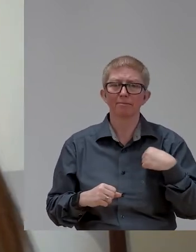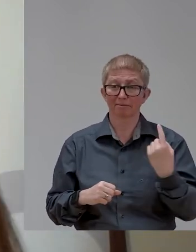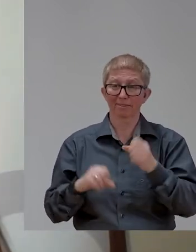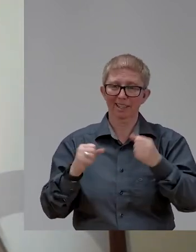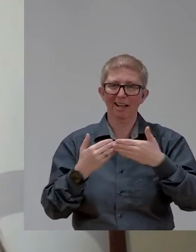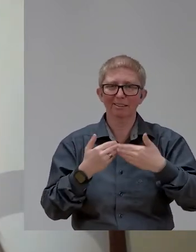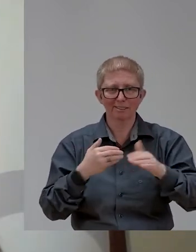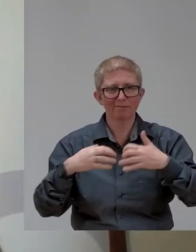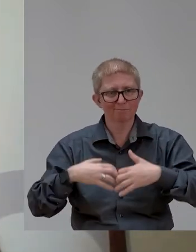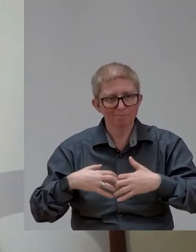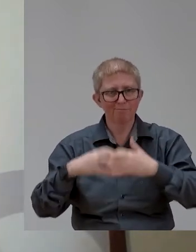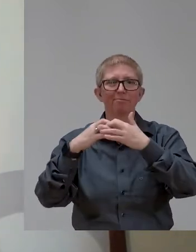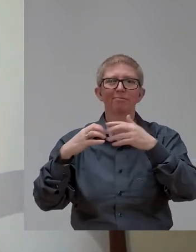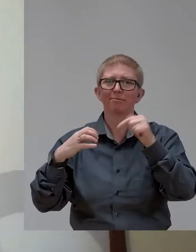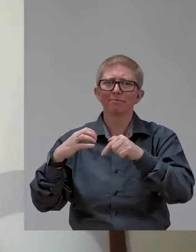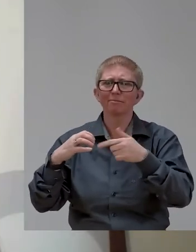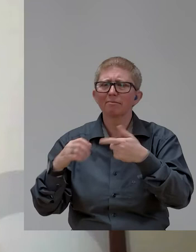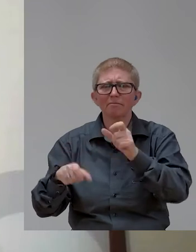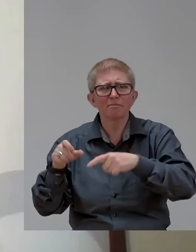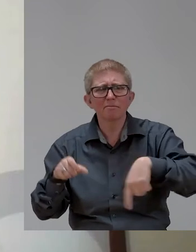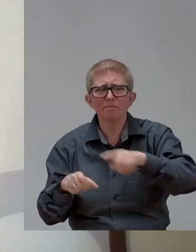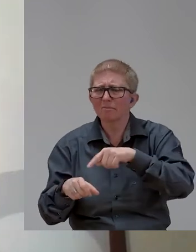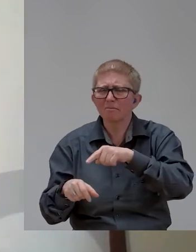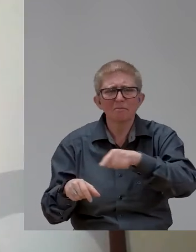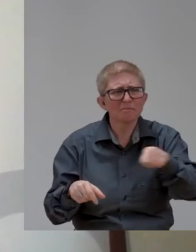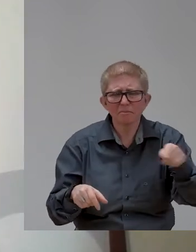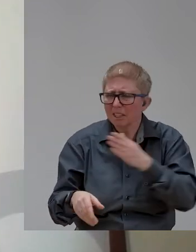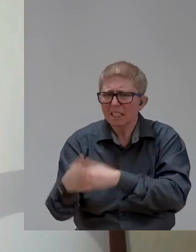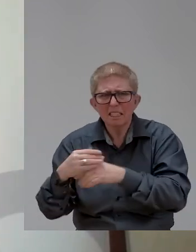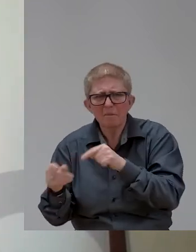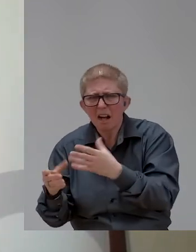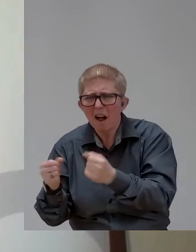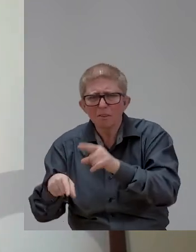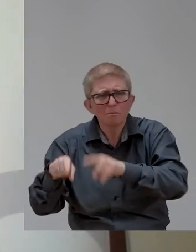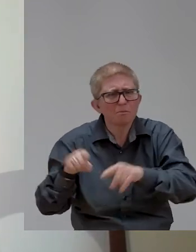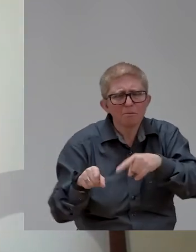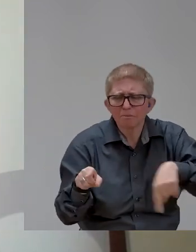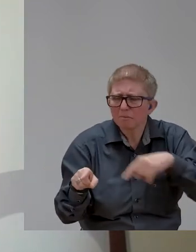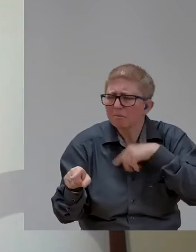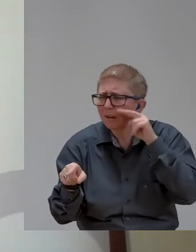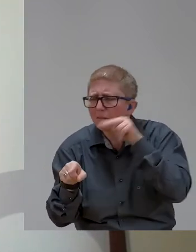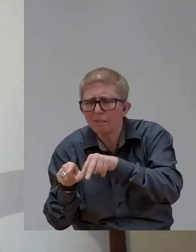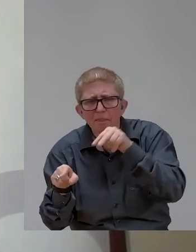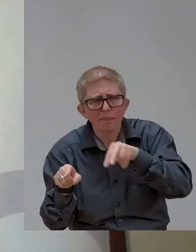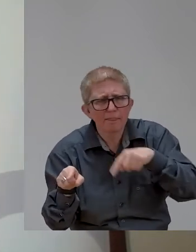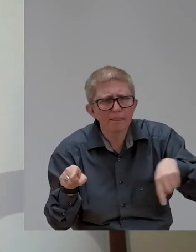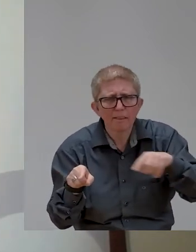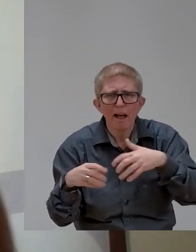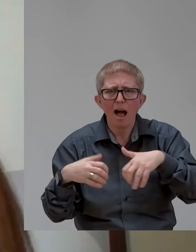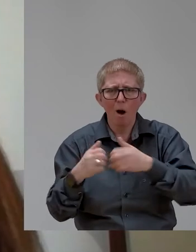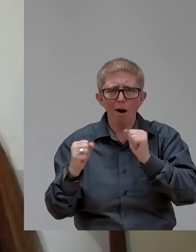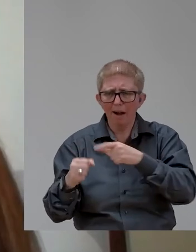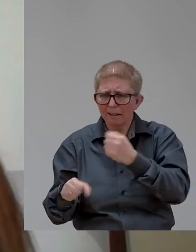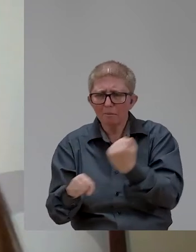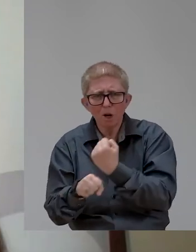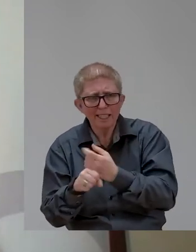promoting the rights of people with cognitive disabilities, and we have encouraged good practices regarding cognitive disabilities and social inclusion,